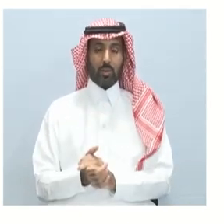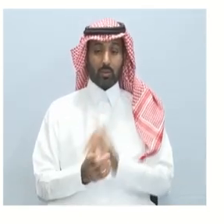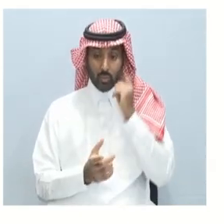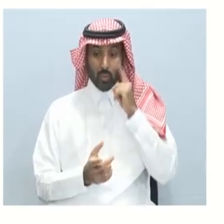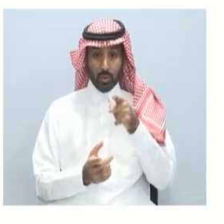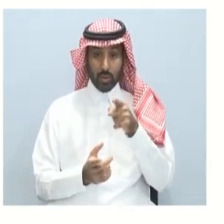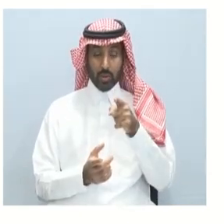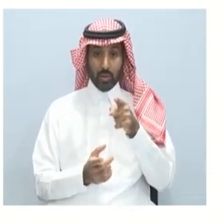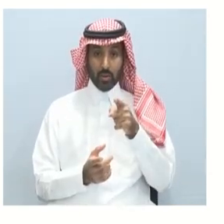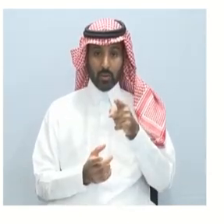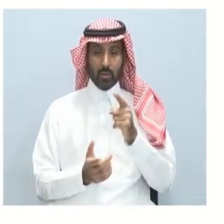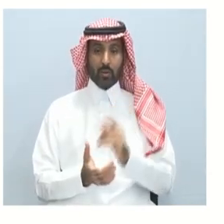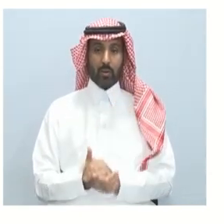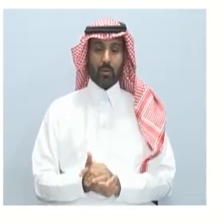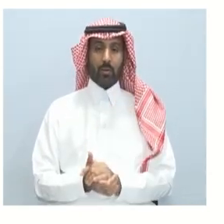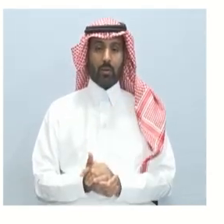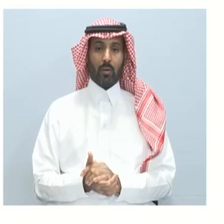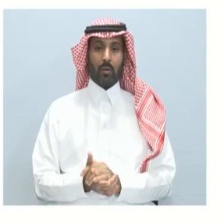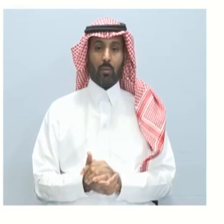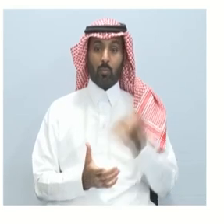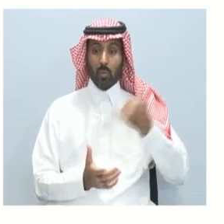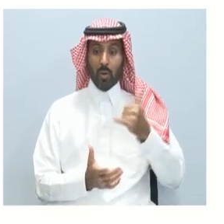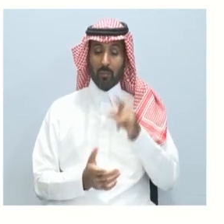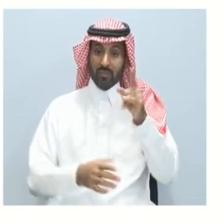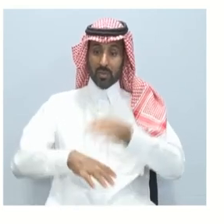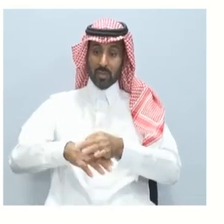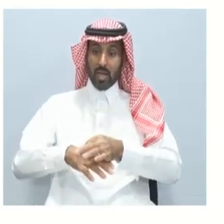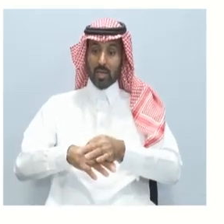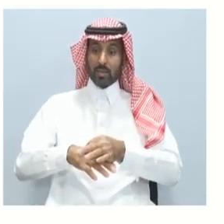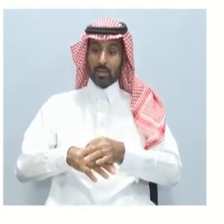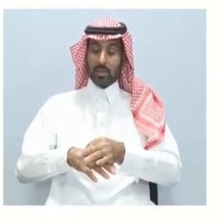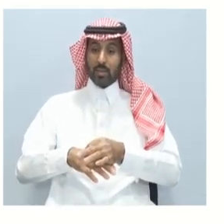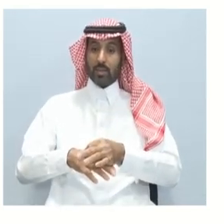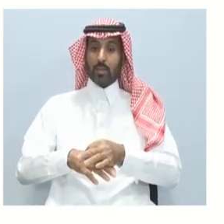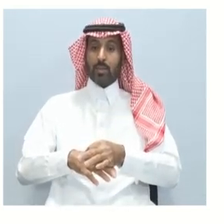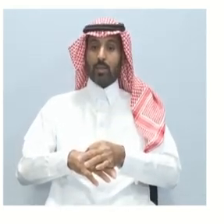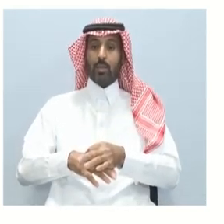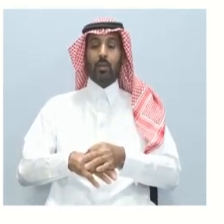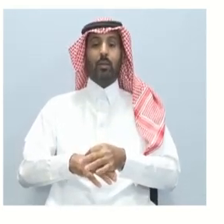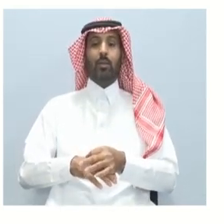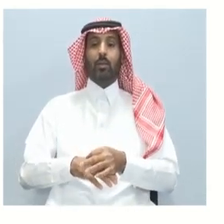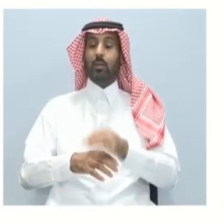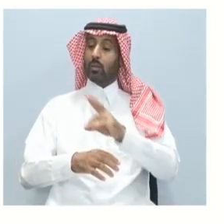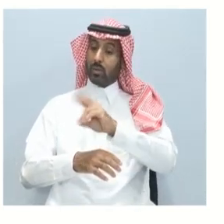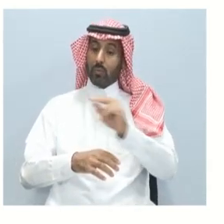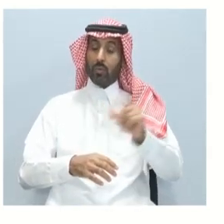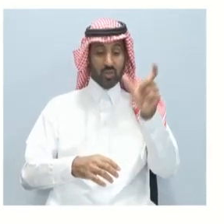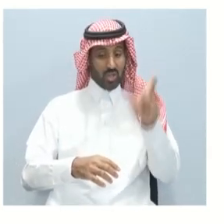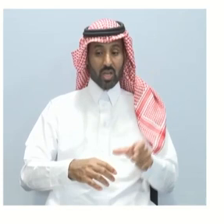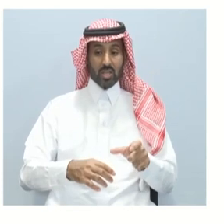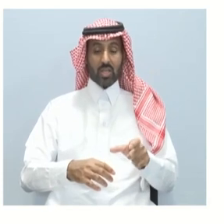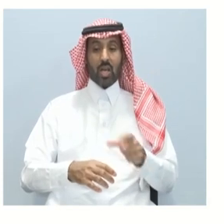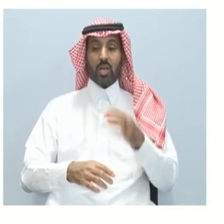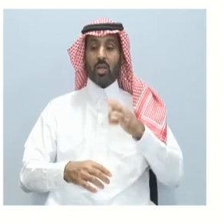think it is necessary for people to share the same characteristics in order to get along well